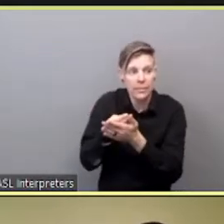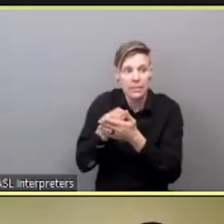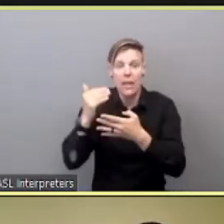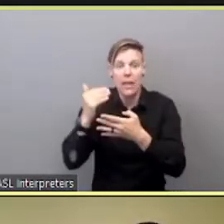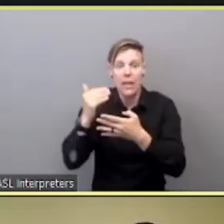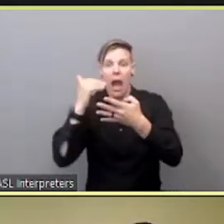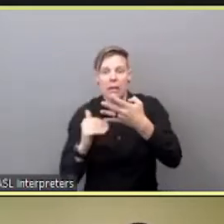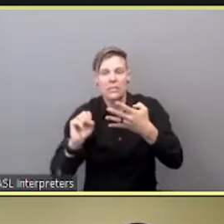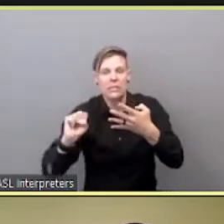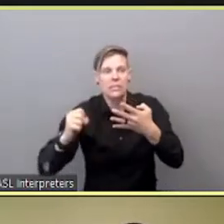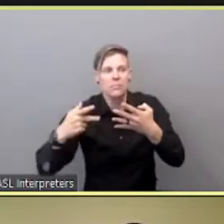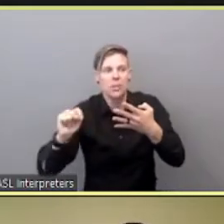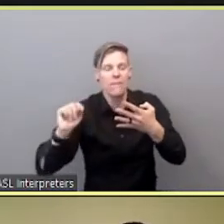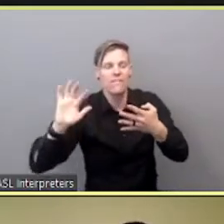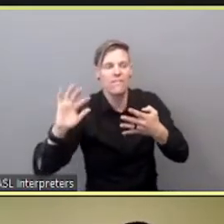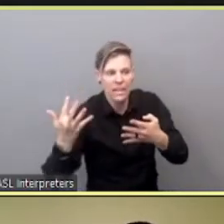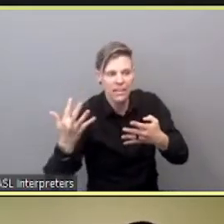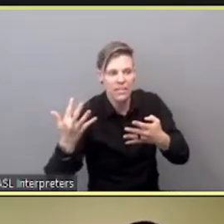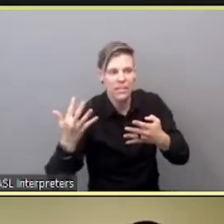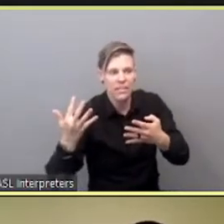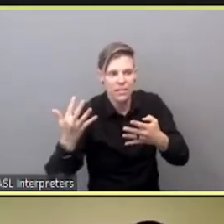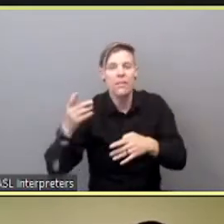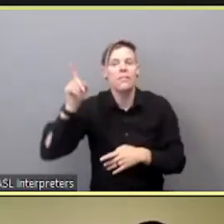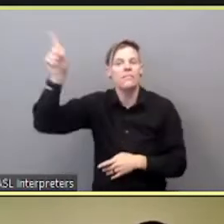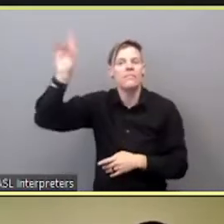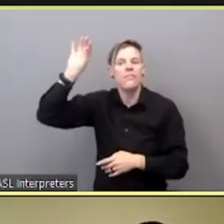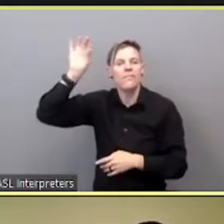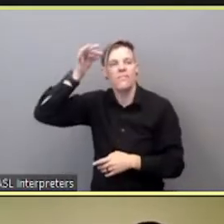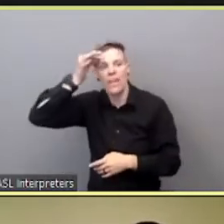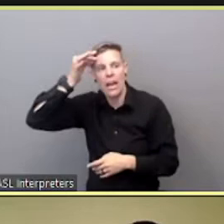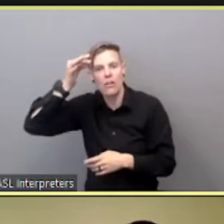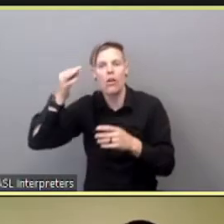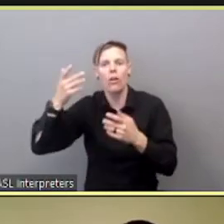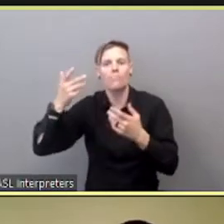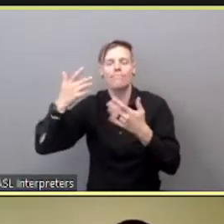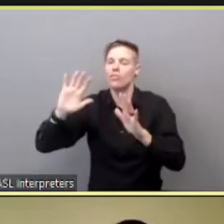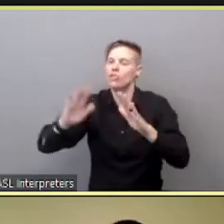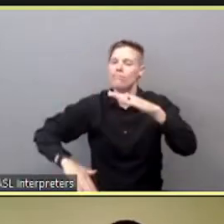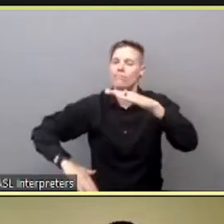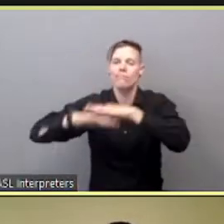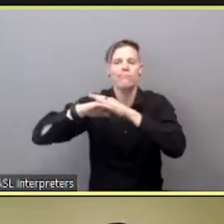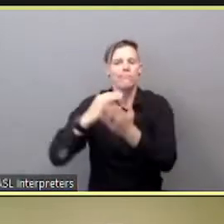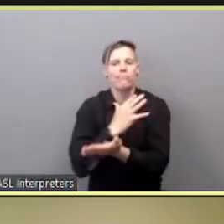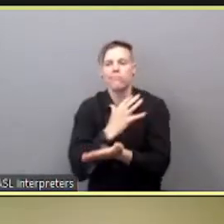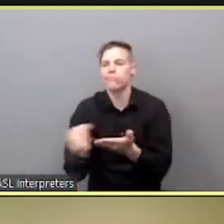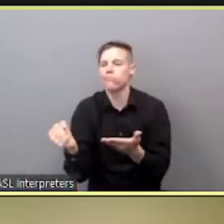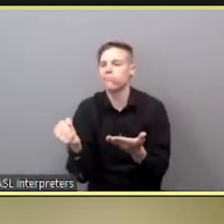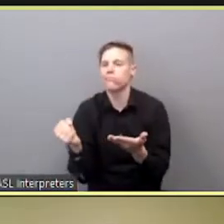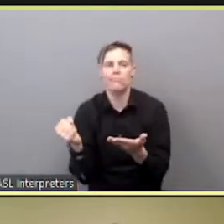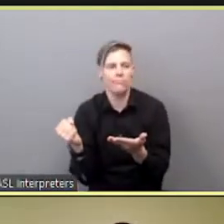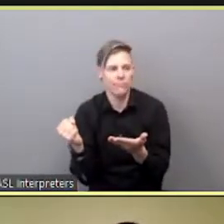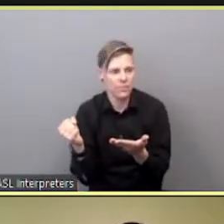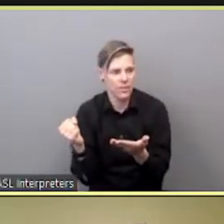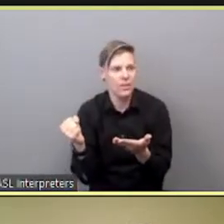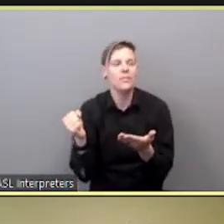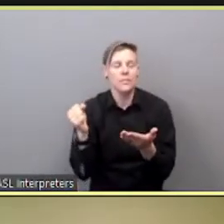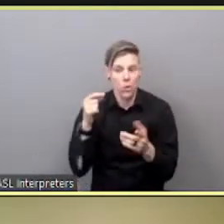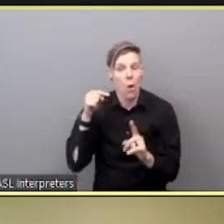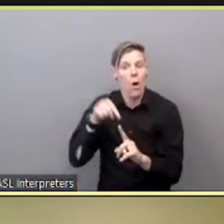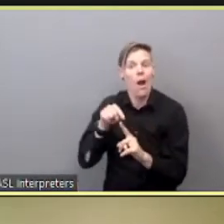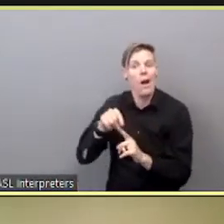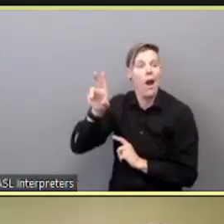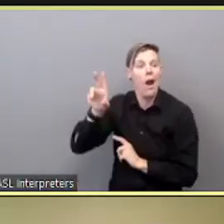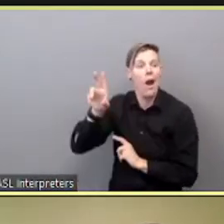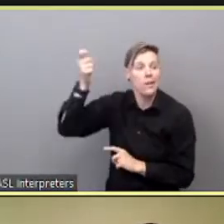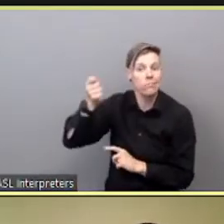multiple federal extension programs expire. They included Pandemic Unemployment Assistance Program, newly